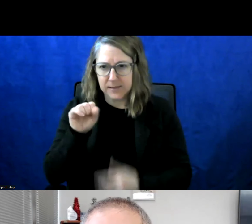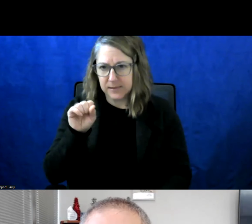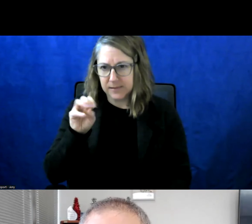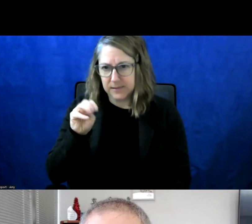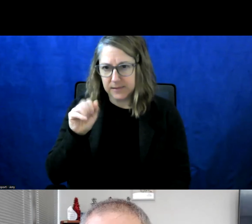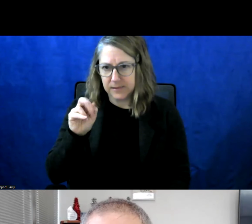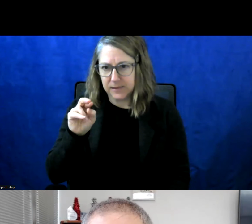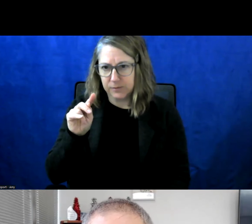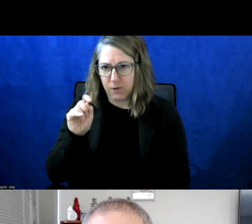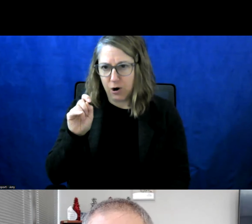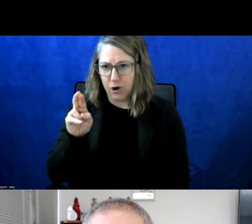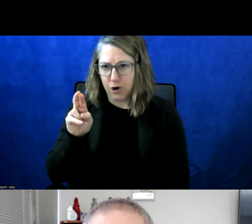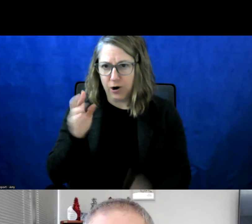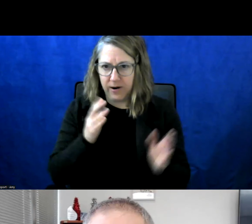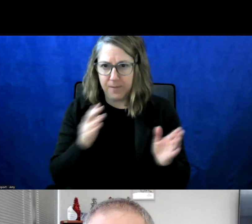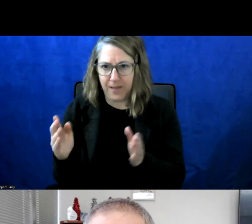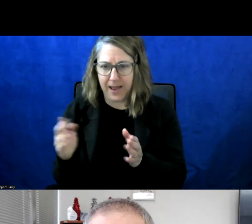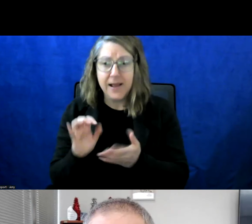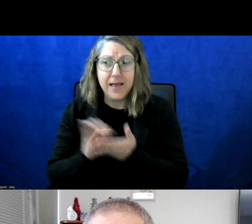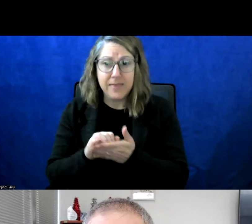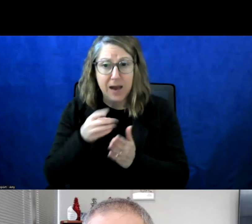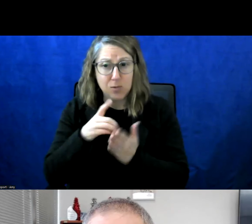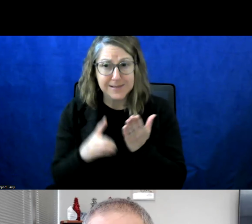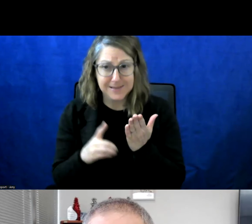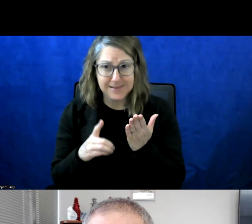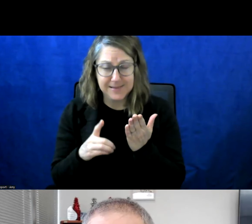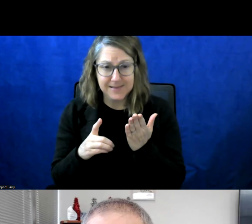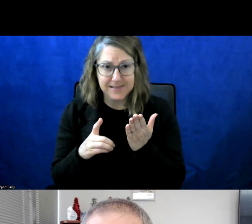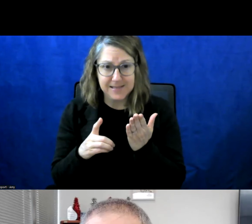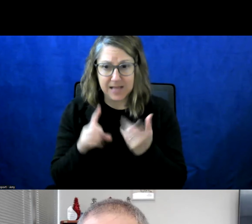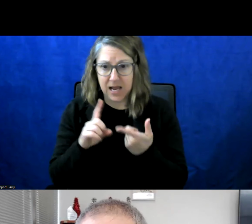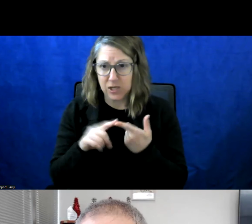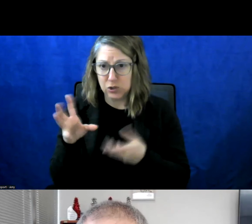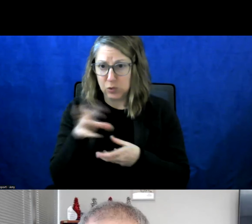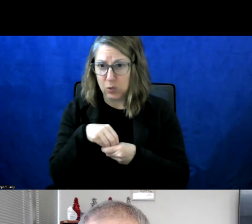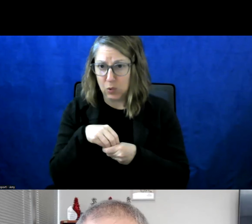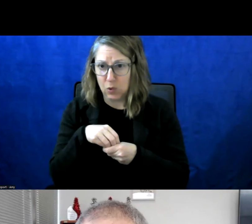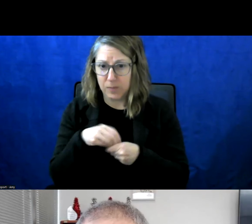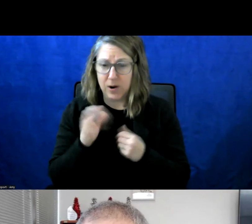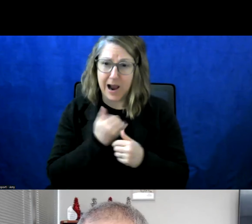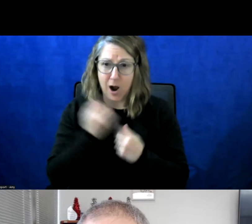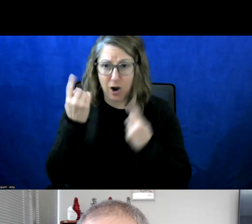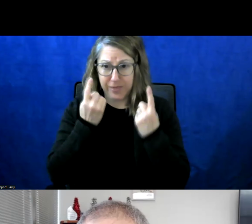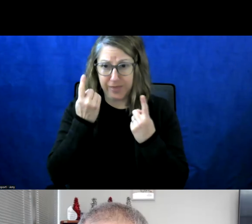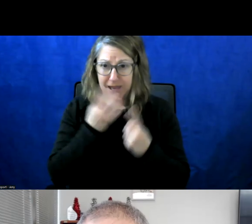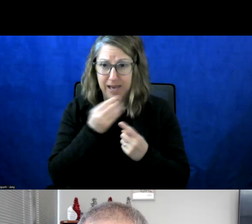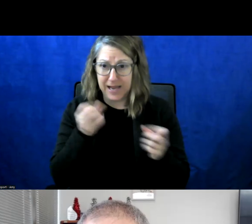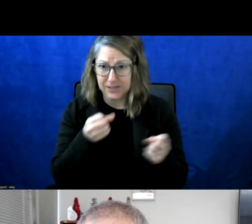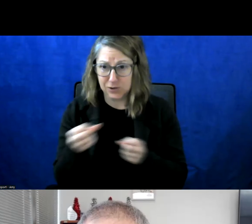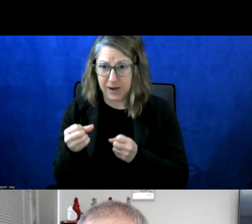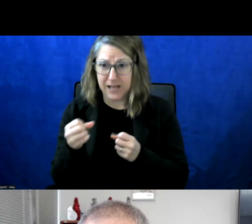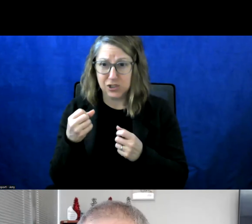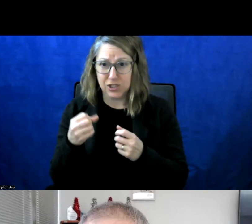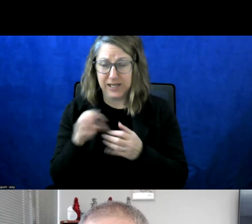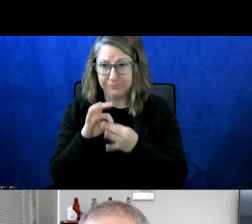was designed really in such a way that it really incorporates our thinking and strategy around other